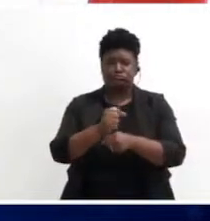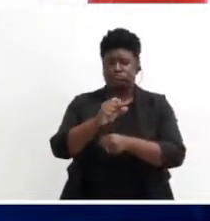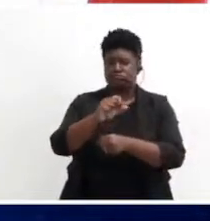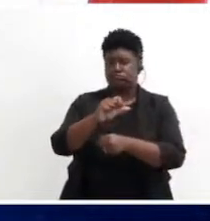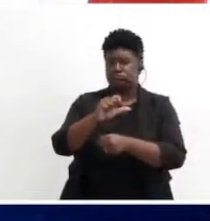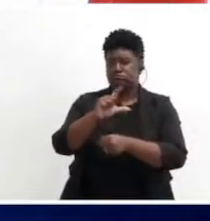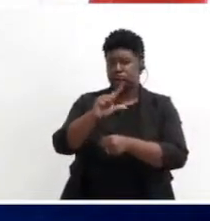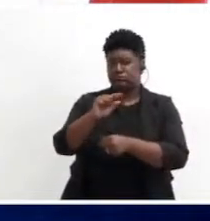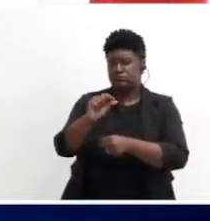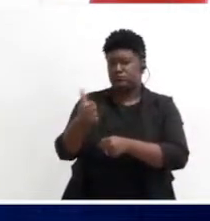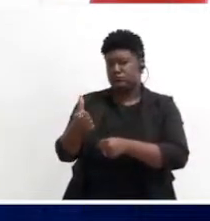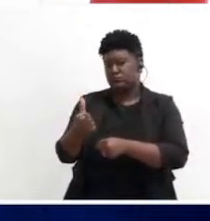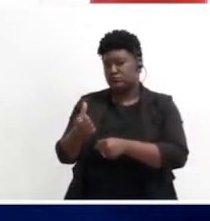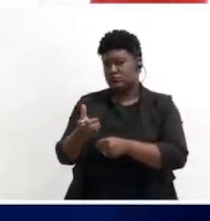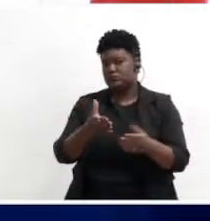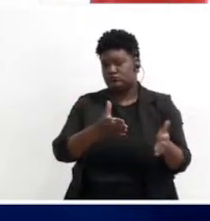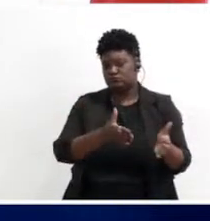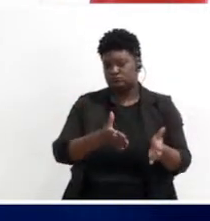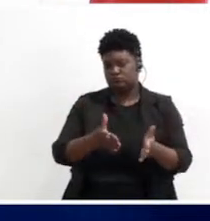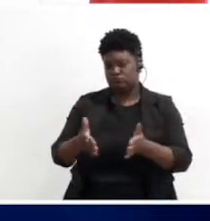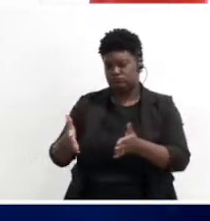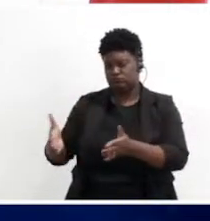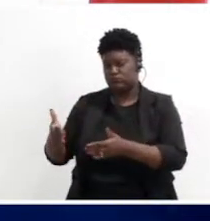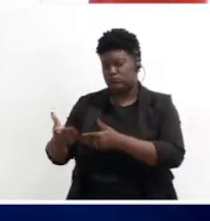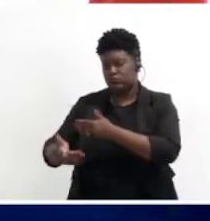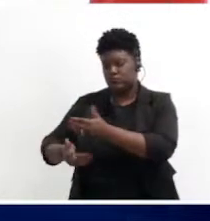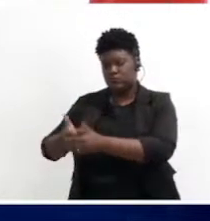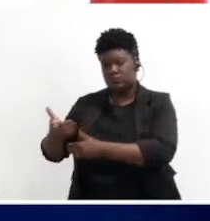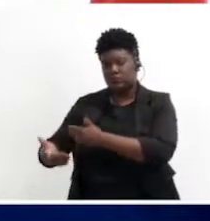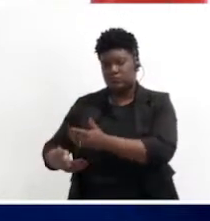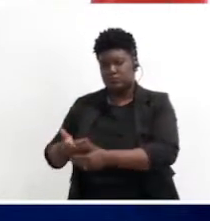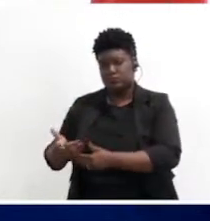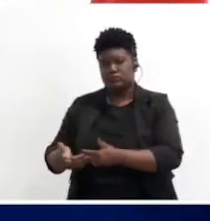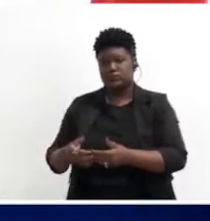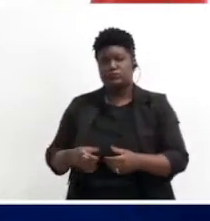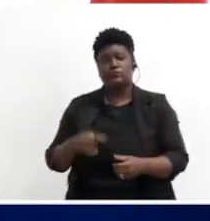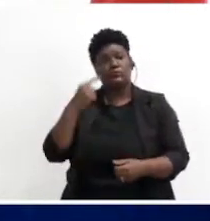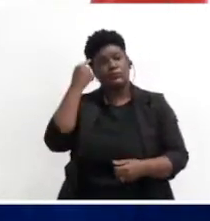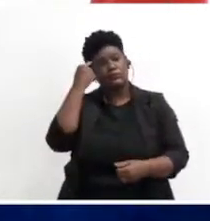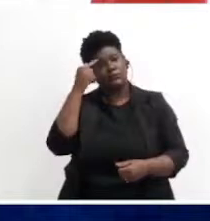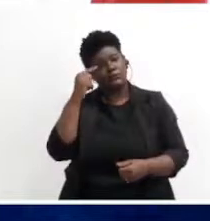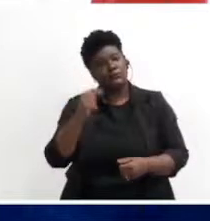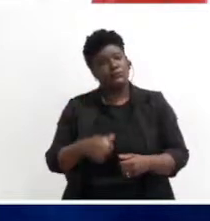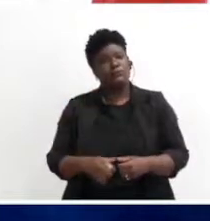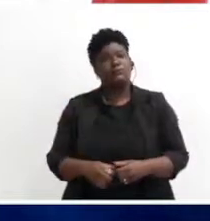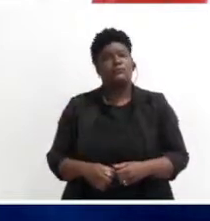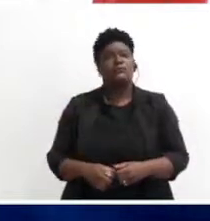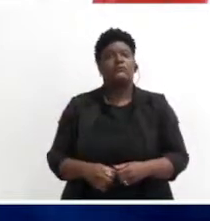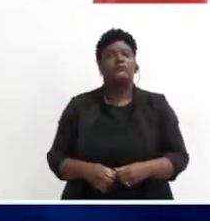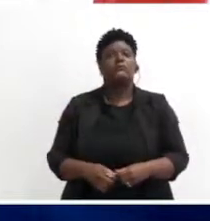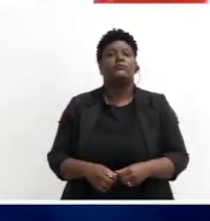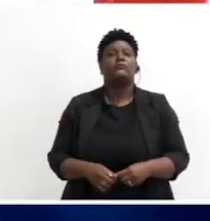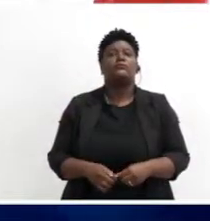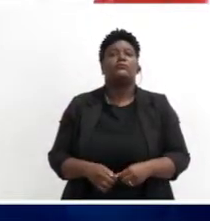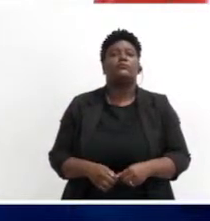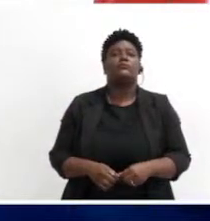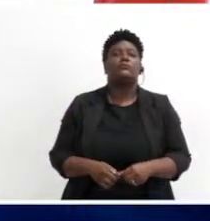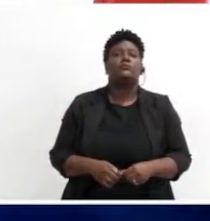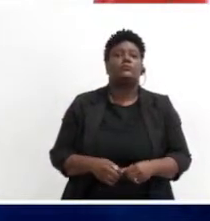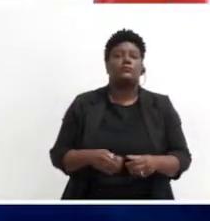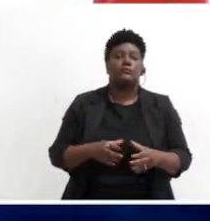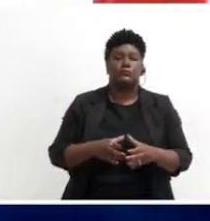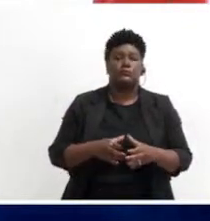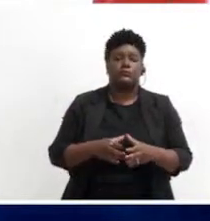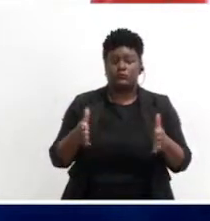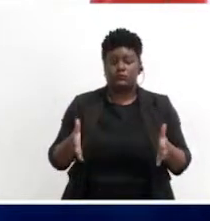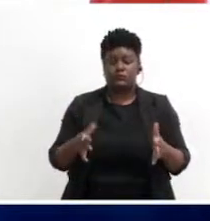developed this thermocompression bonding process for fine pitch back then, and it's been widely adopted since then for high